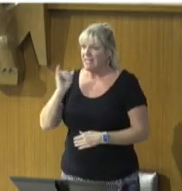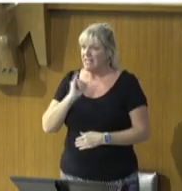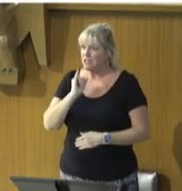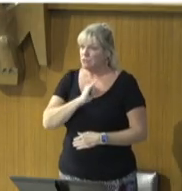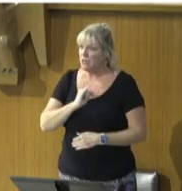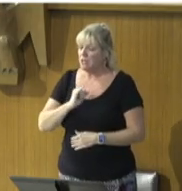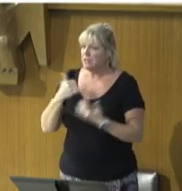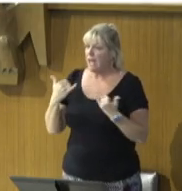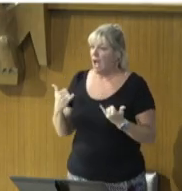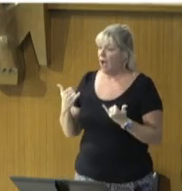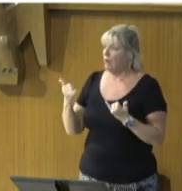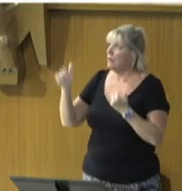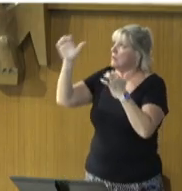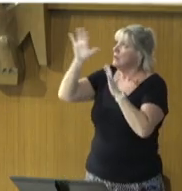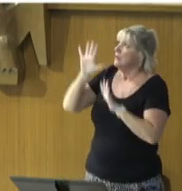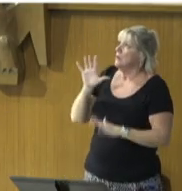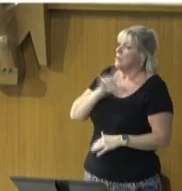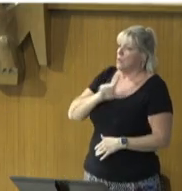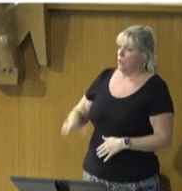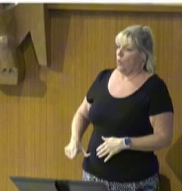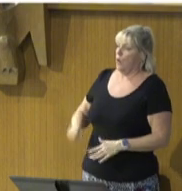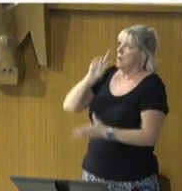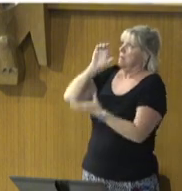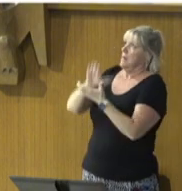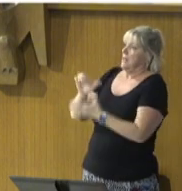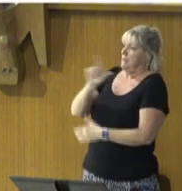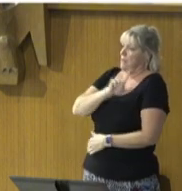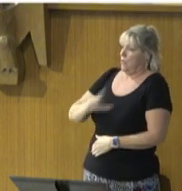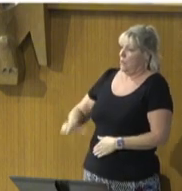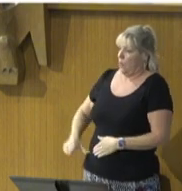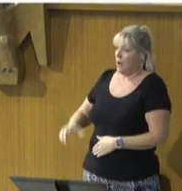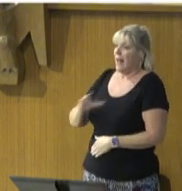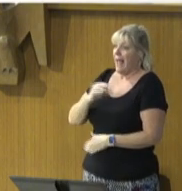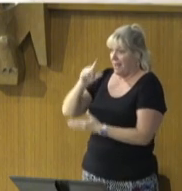the Lord and believed in the Lord and in his servant Moses.